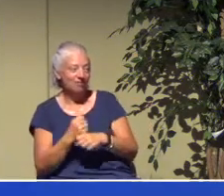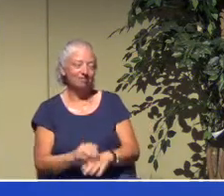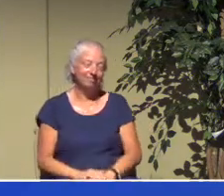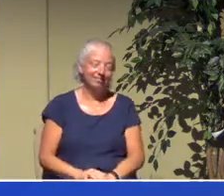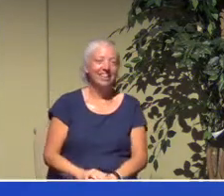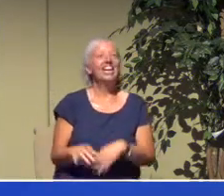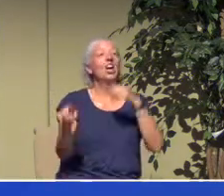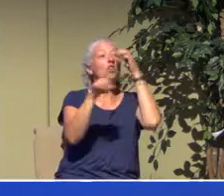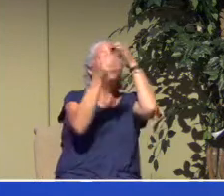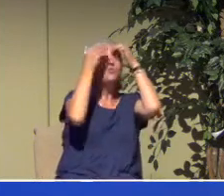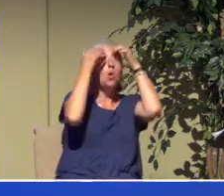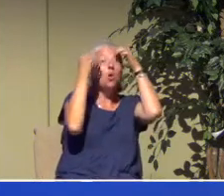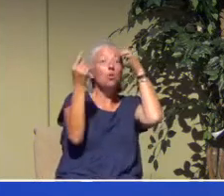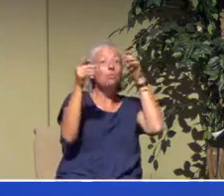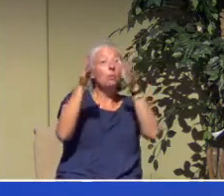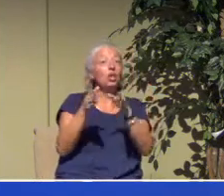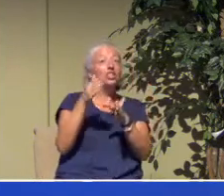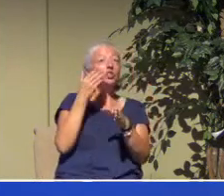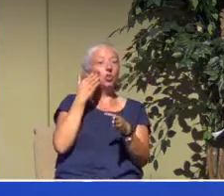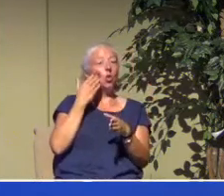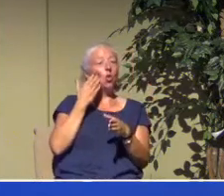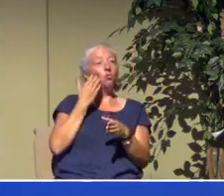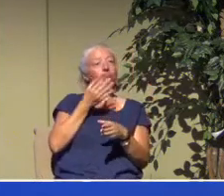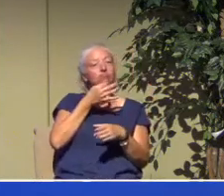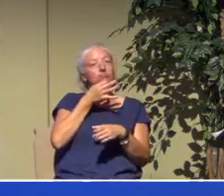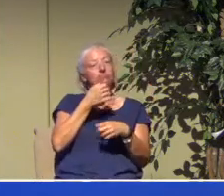make coffee, if not, we'll teach you. All right.